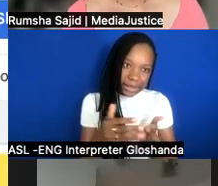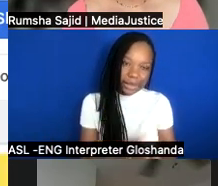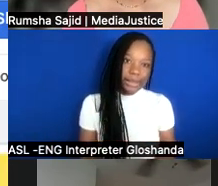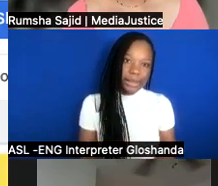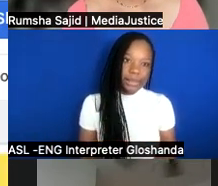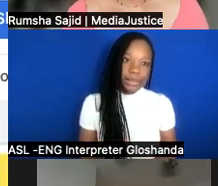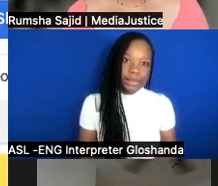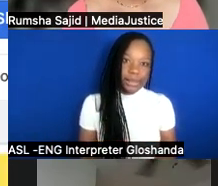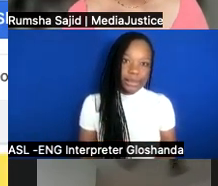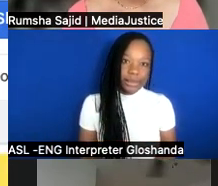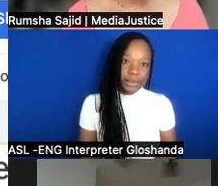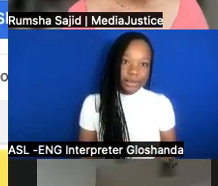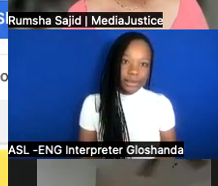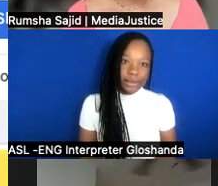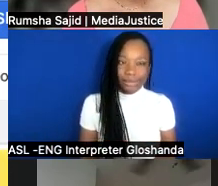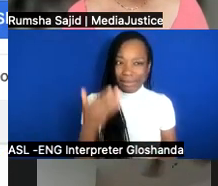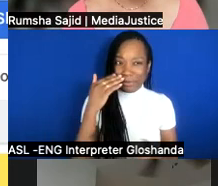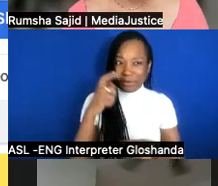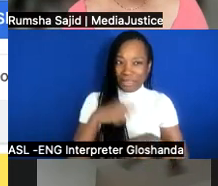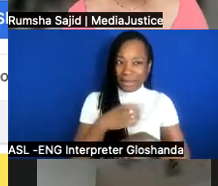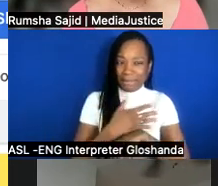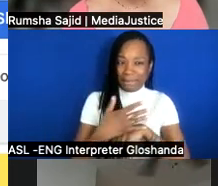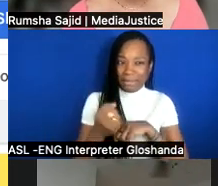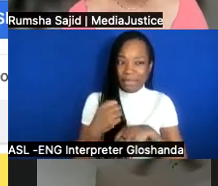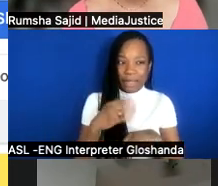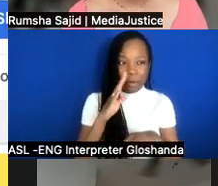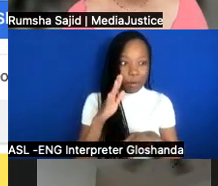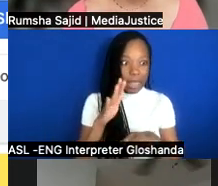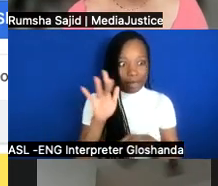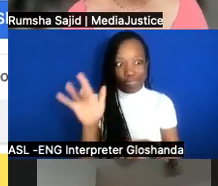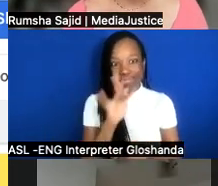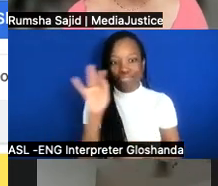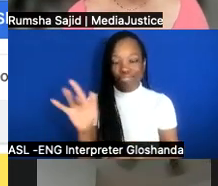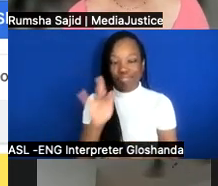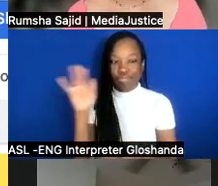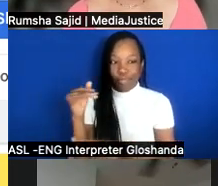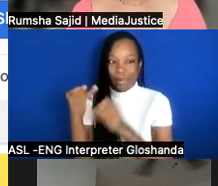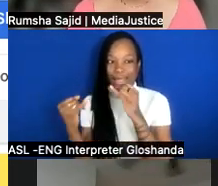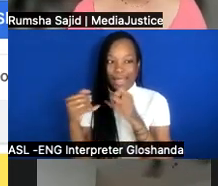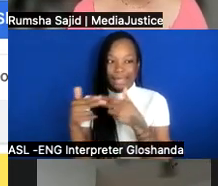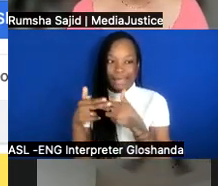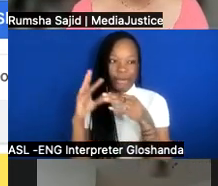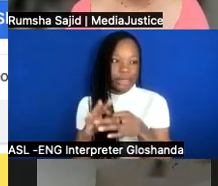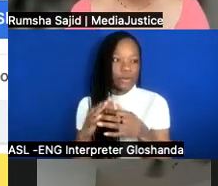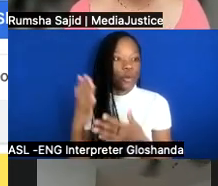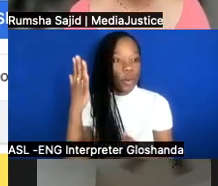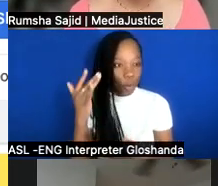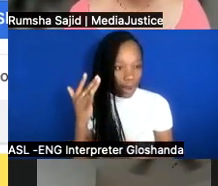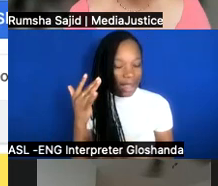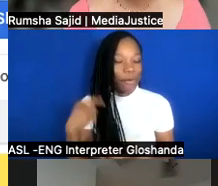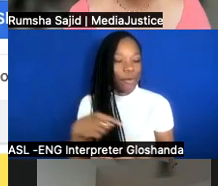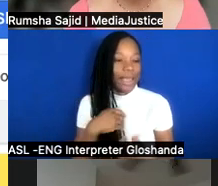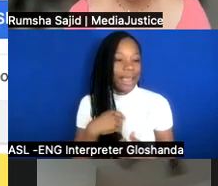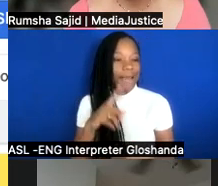I know we're also up against time, so I'm gonna skip to the last slide around why do false narratives about